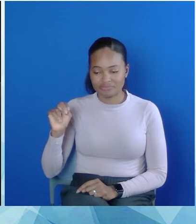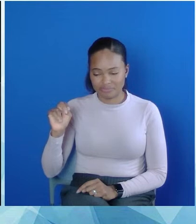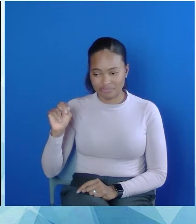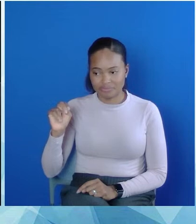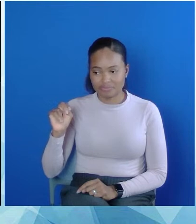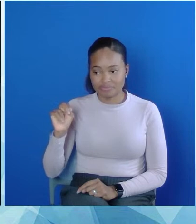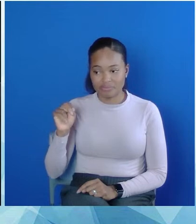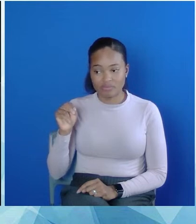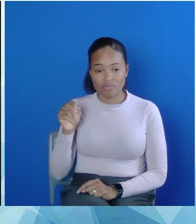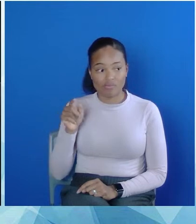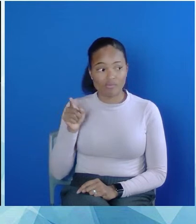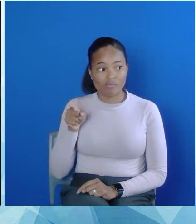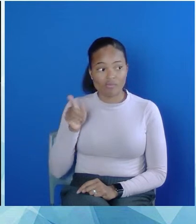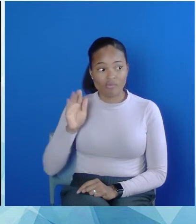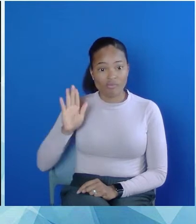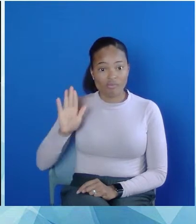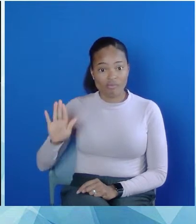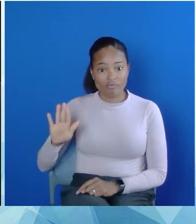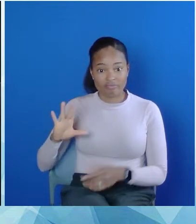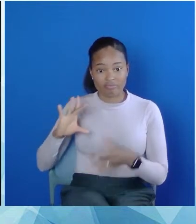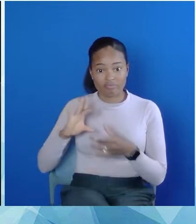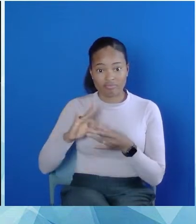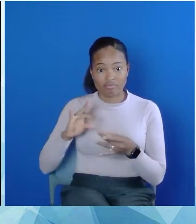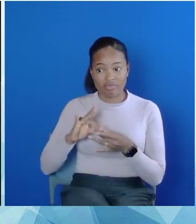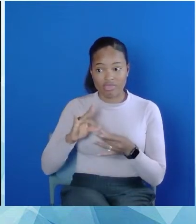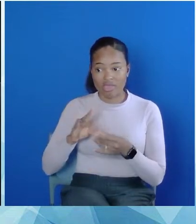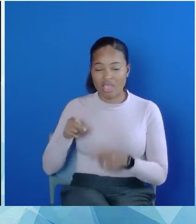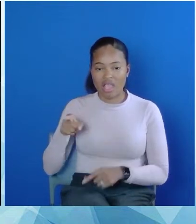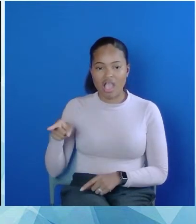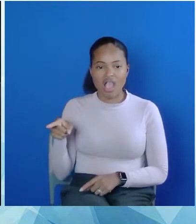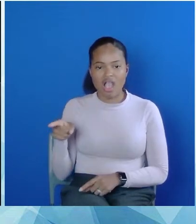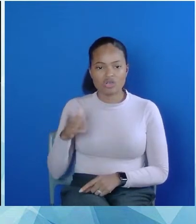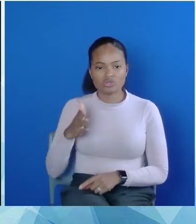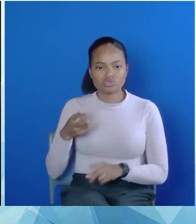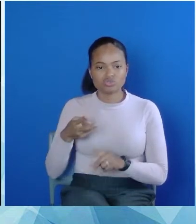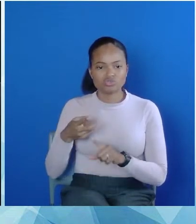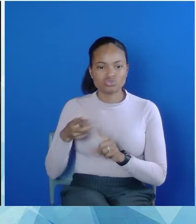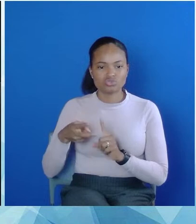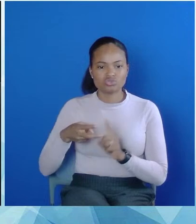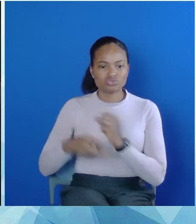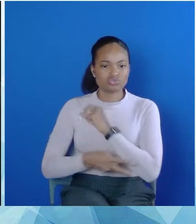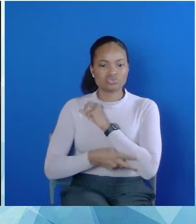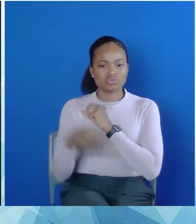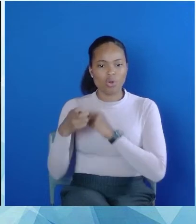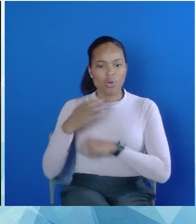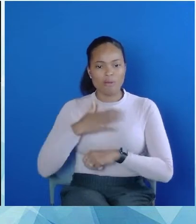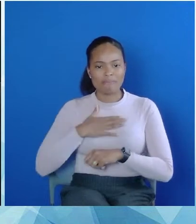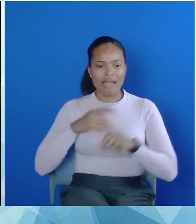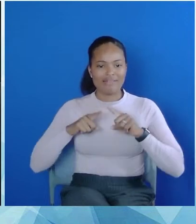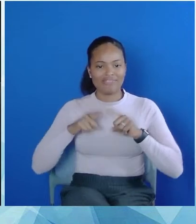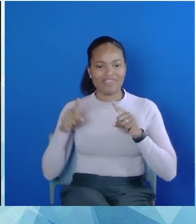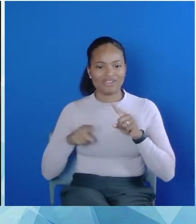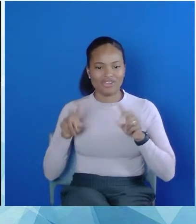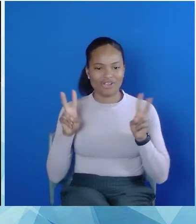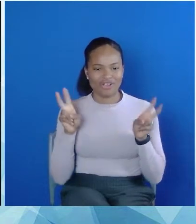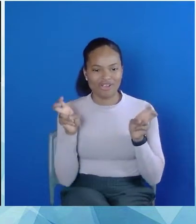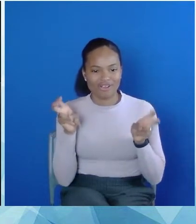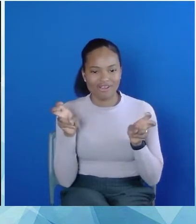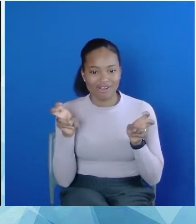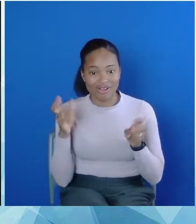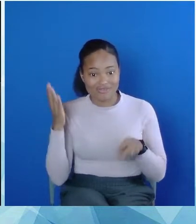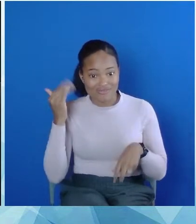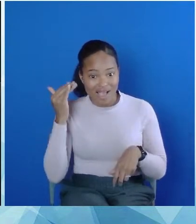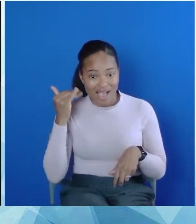and he just stole my thunder, so to speak, because I did plan